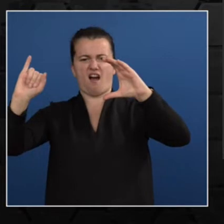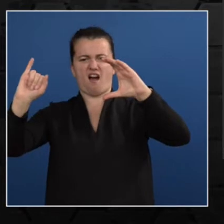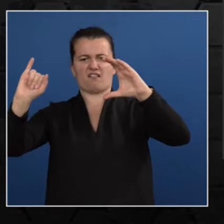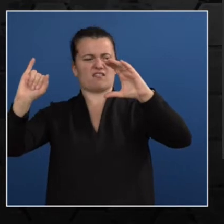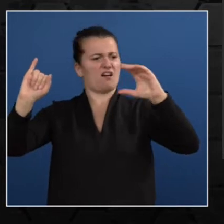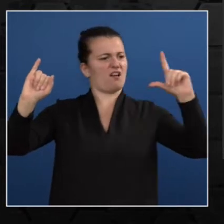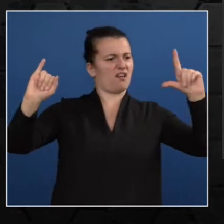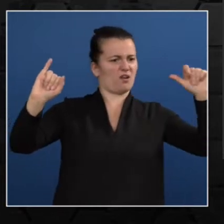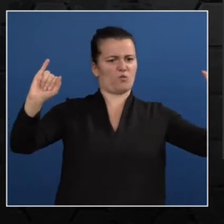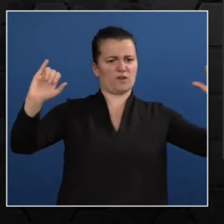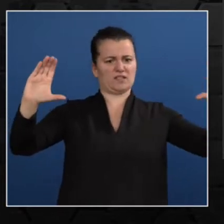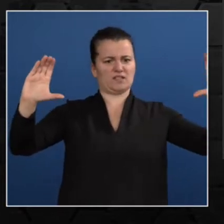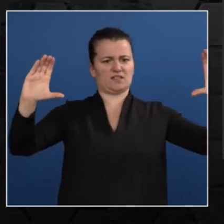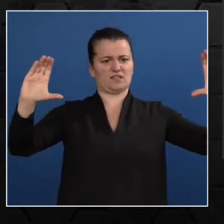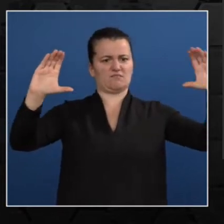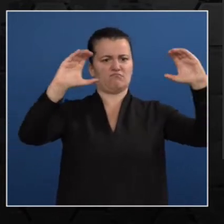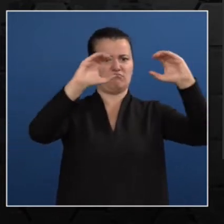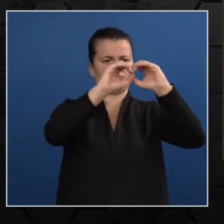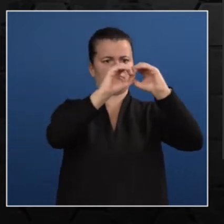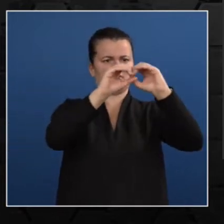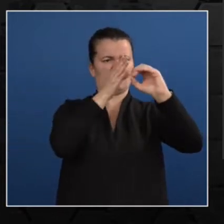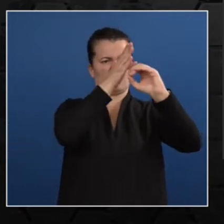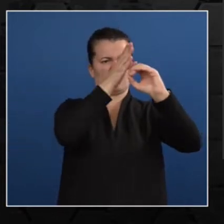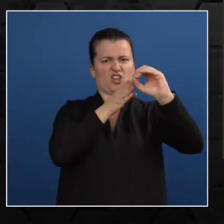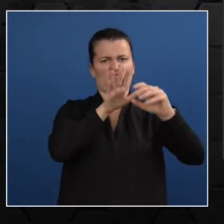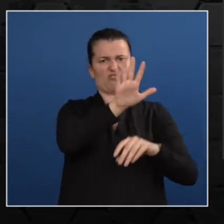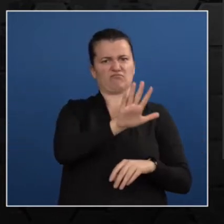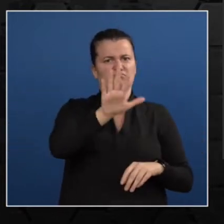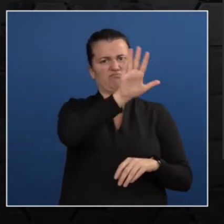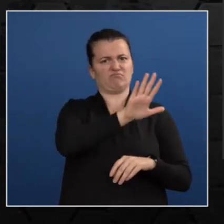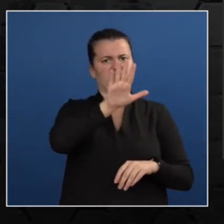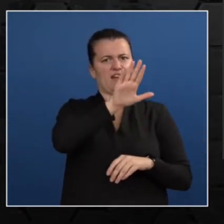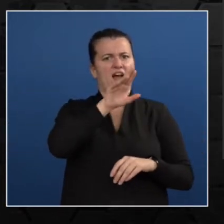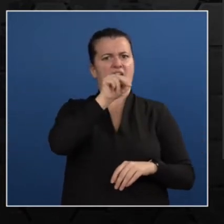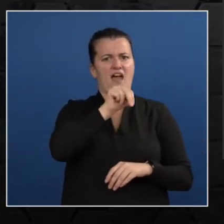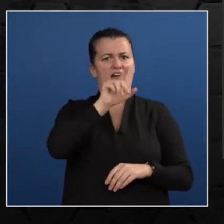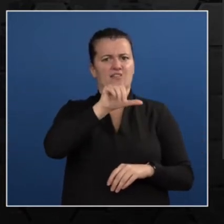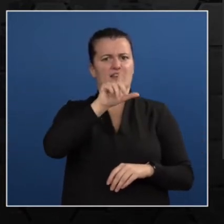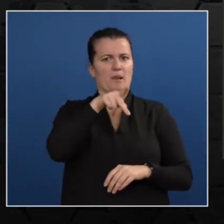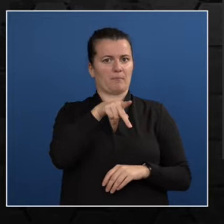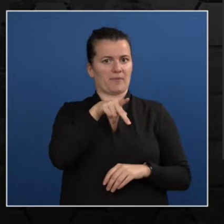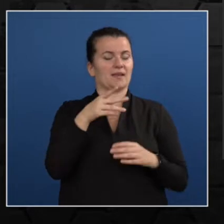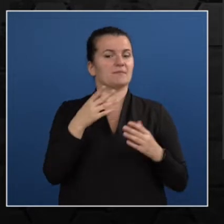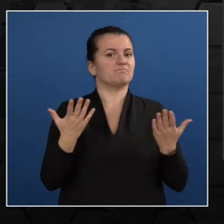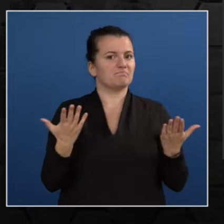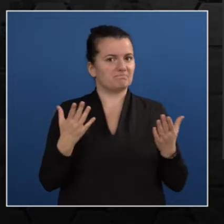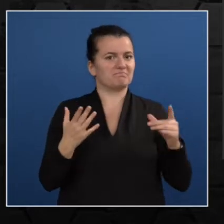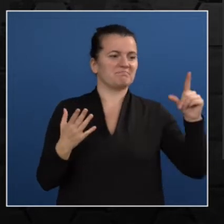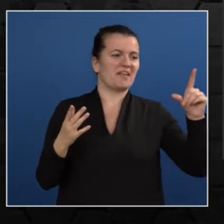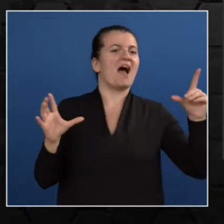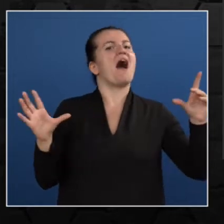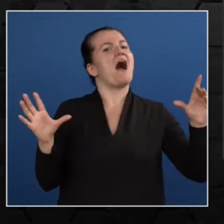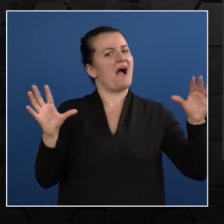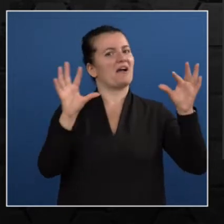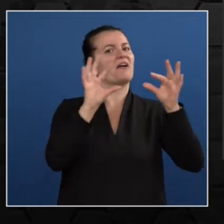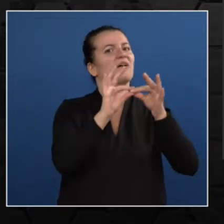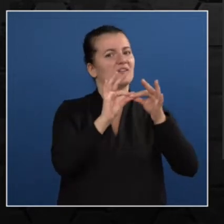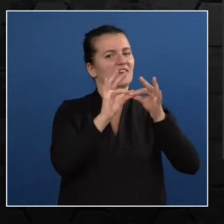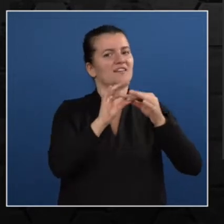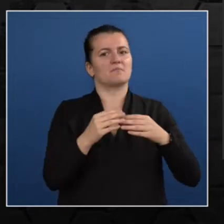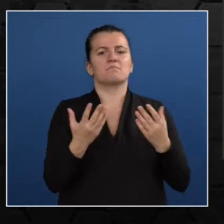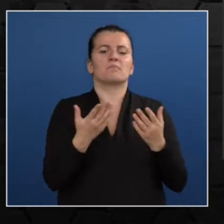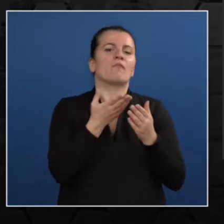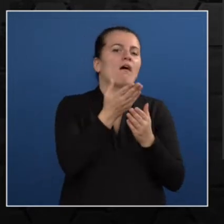ever had a chance to work with NLP problems, you might have seen that a lot of these problems come are